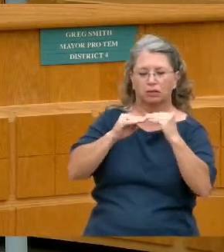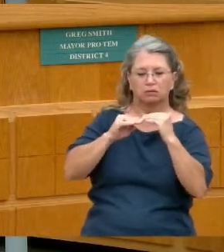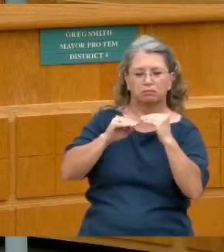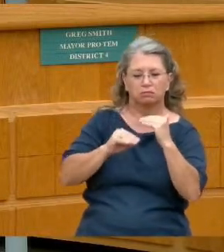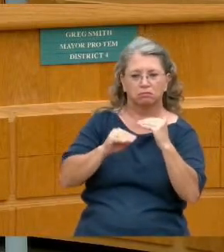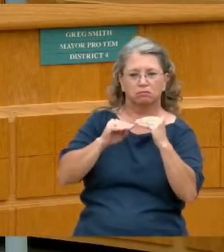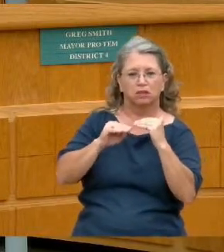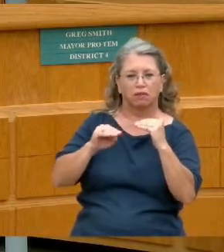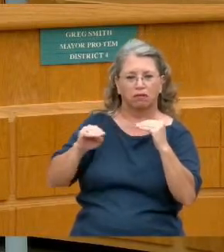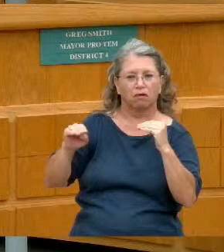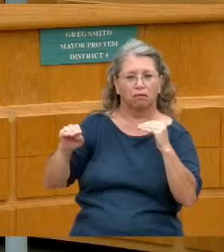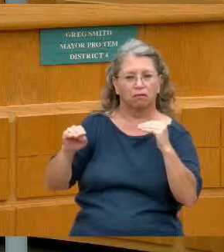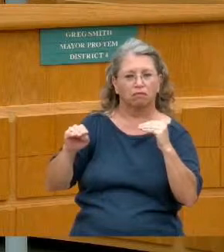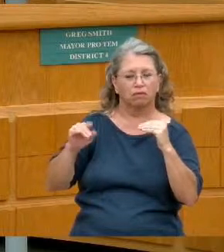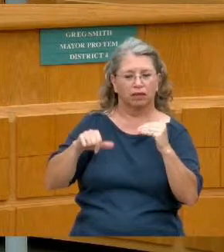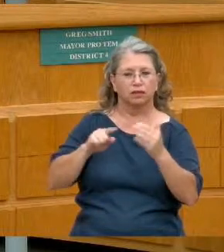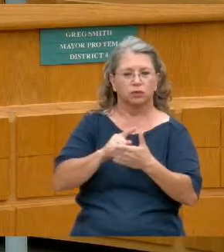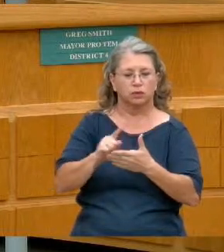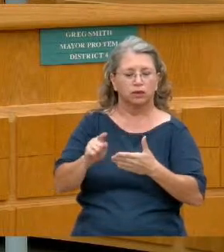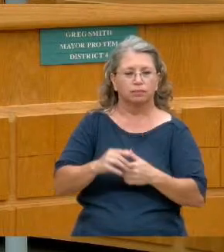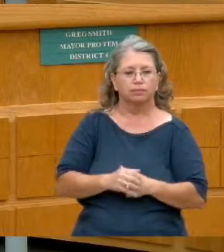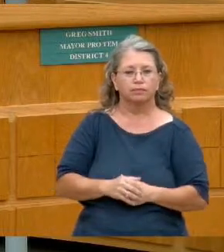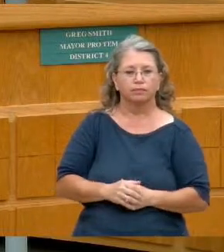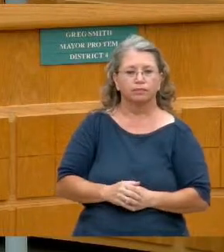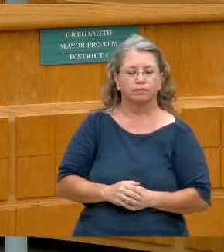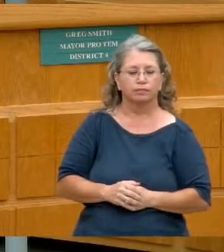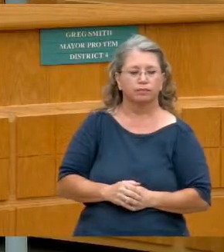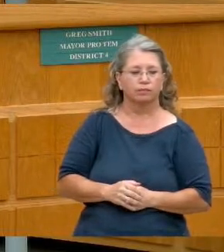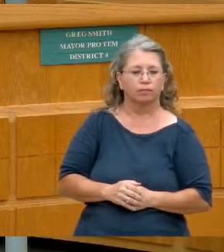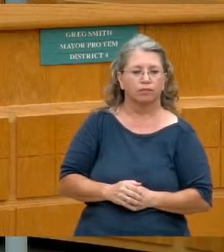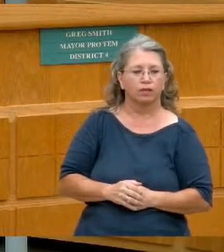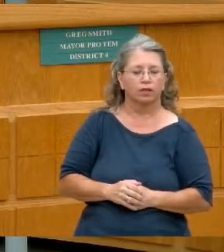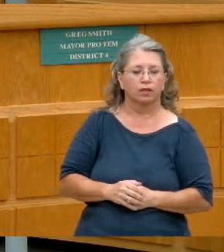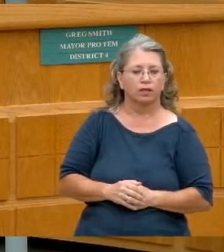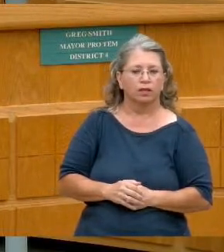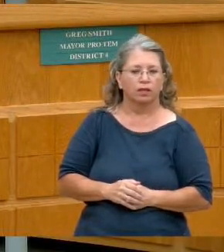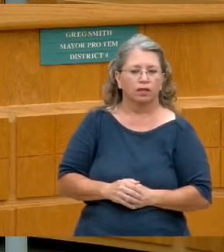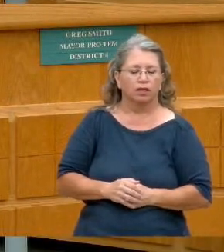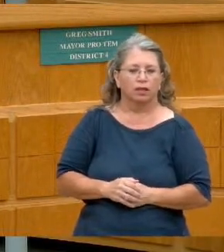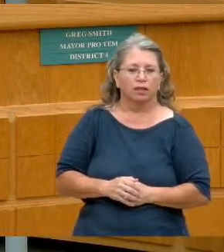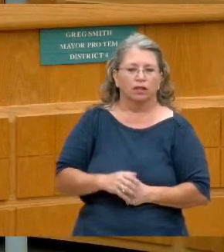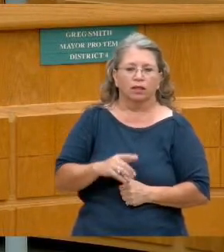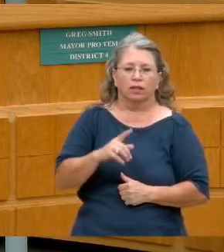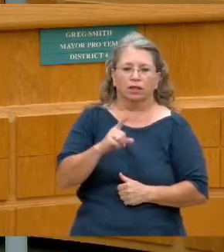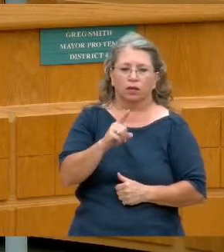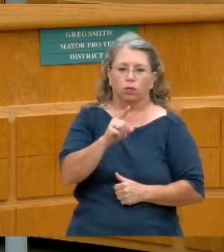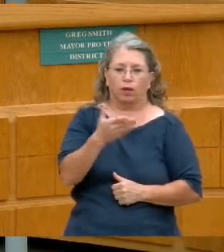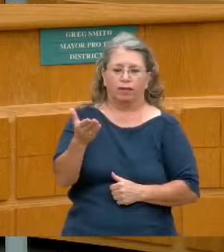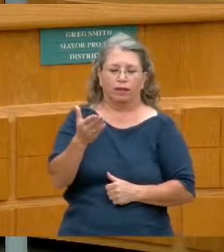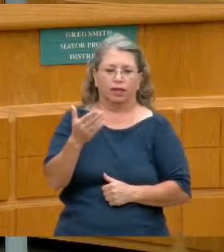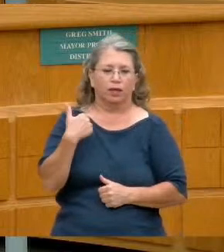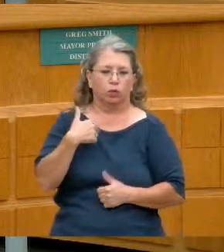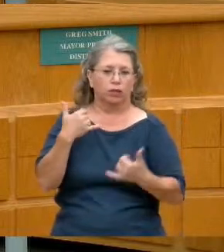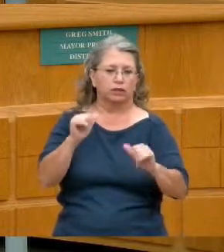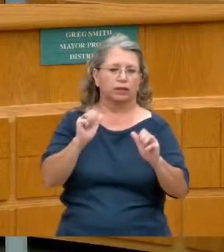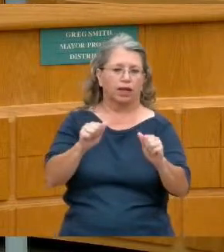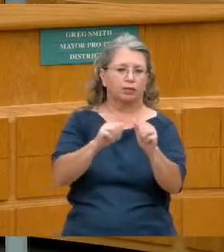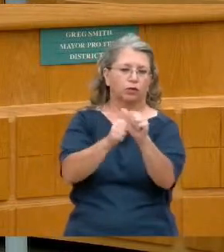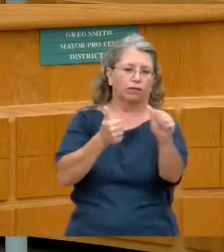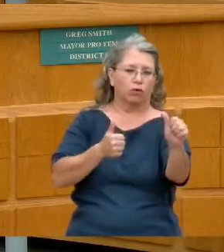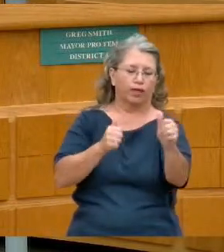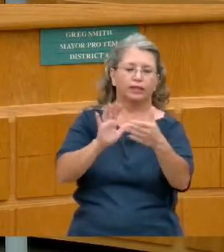bit for this week. And the one thing that it seems that we're able to avoid is the movie theater for the most